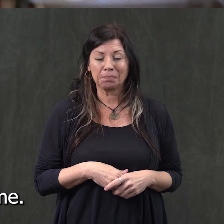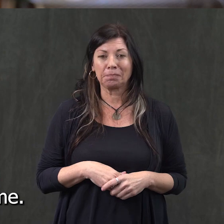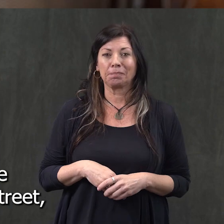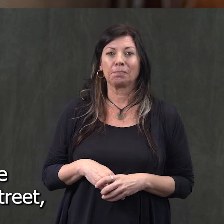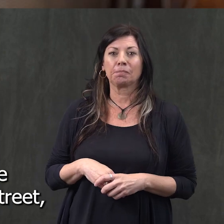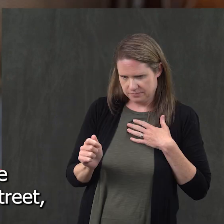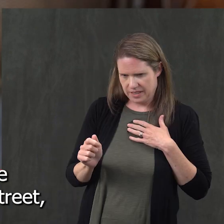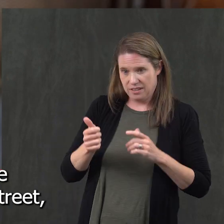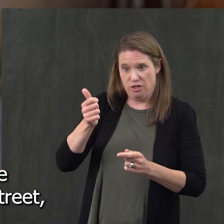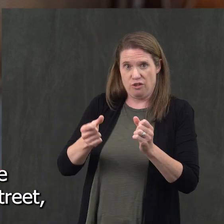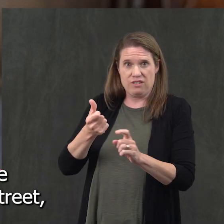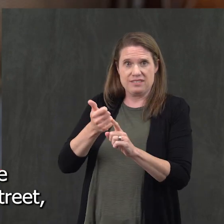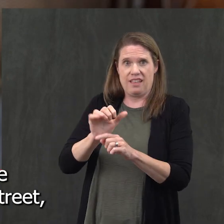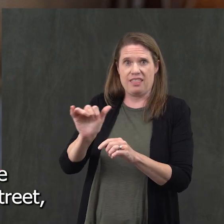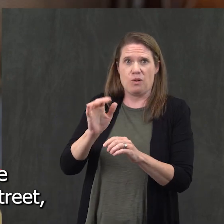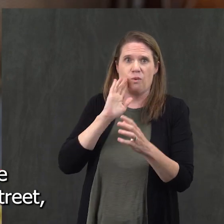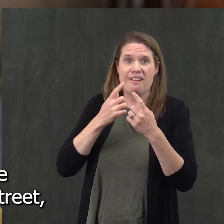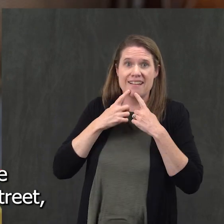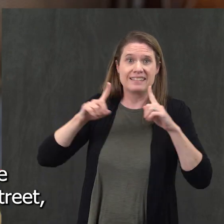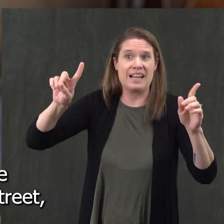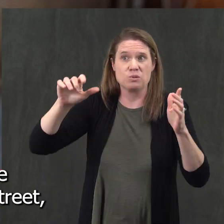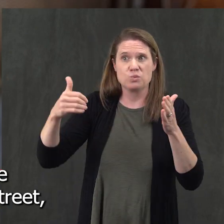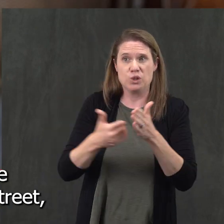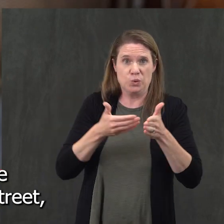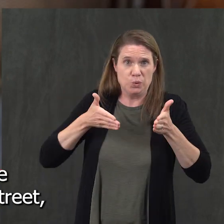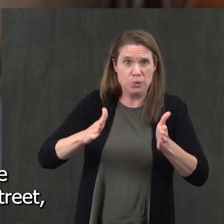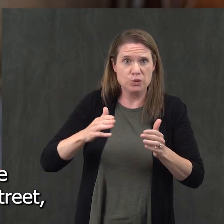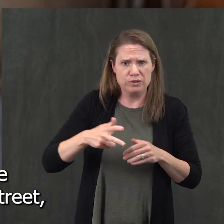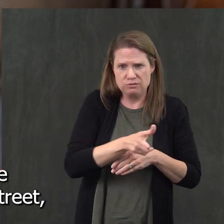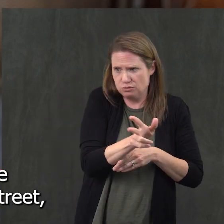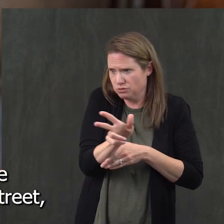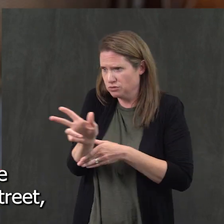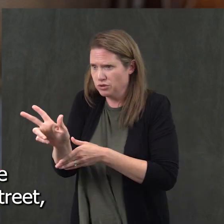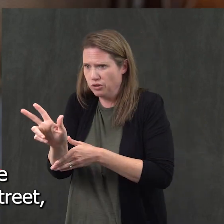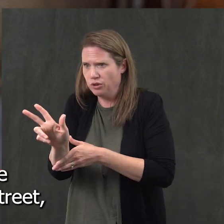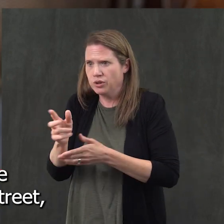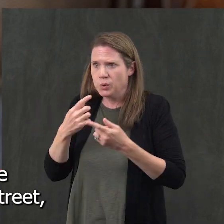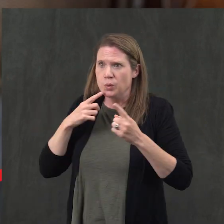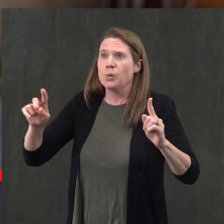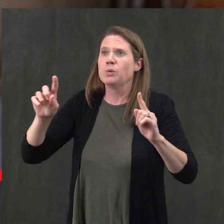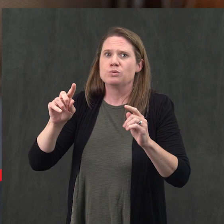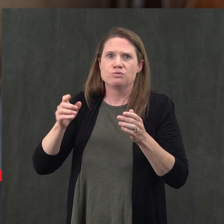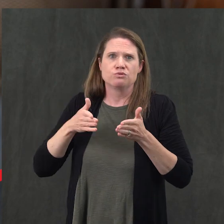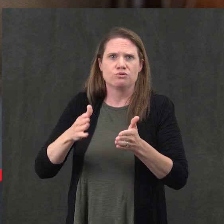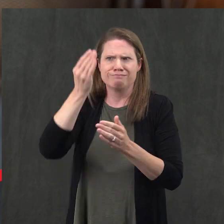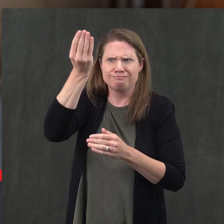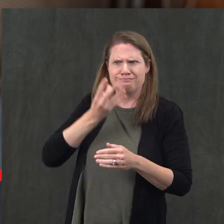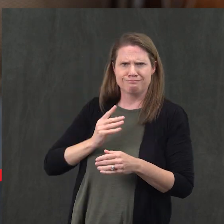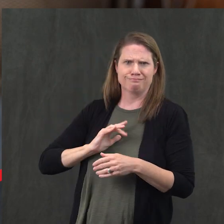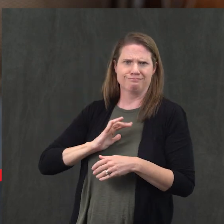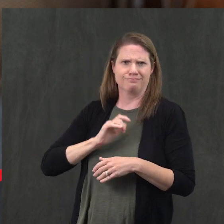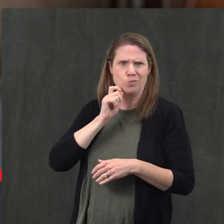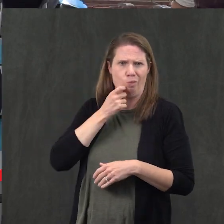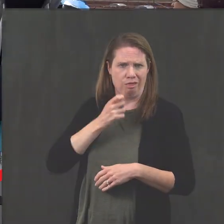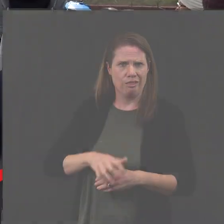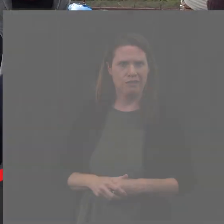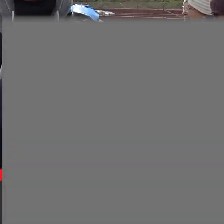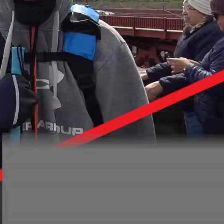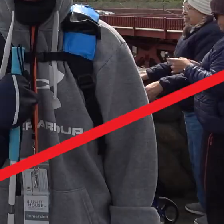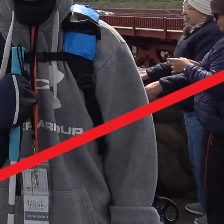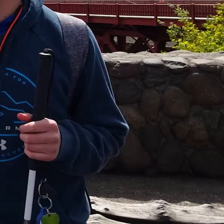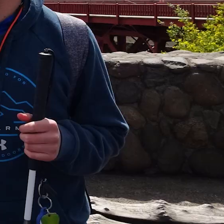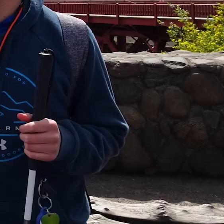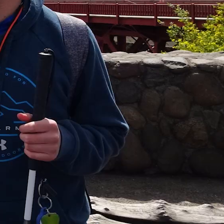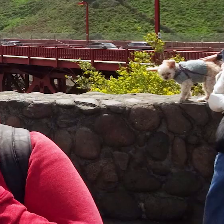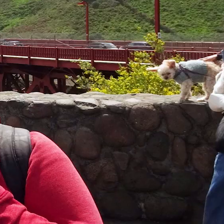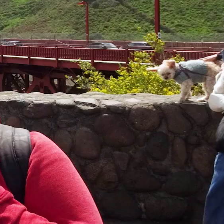me. Amber. And it will announce when you turn onto a new street. So that was super cool. Photo montage. Students